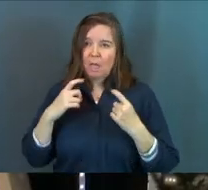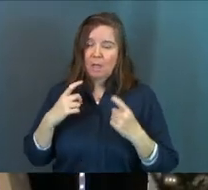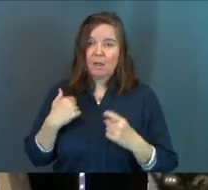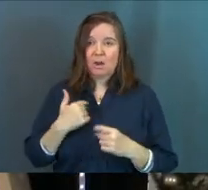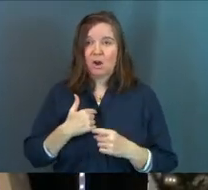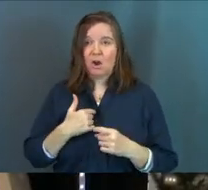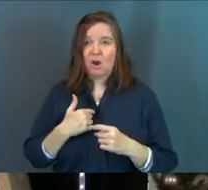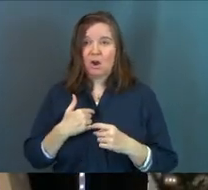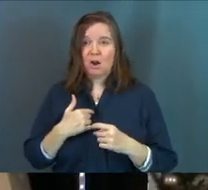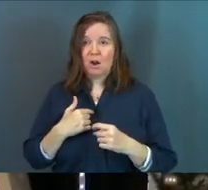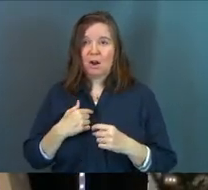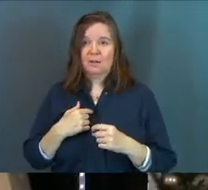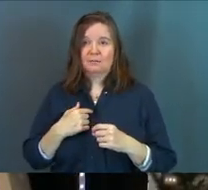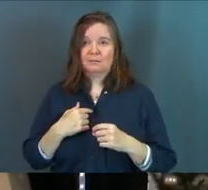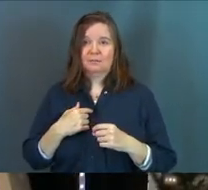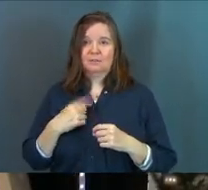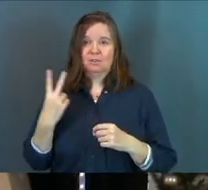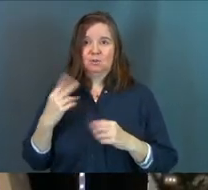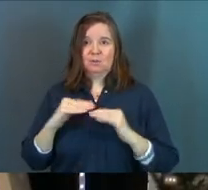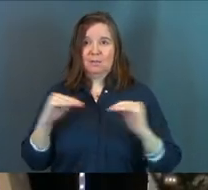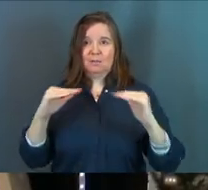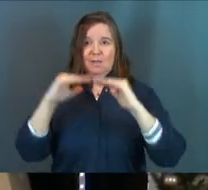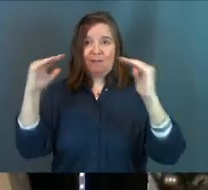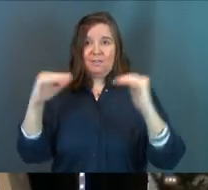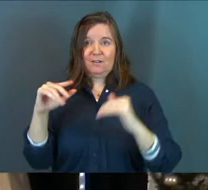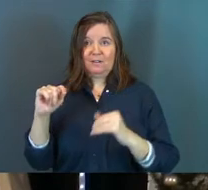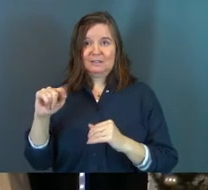little split-level house on Tanglewood Street,